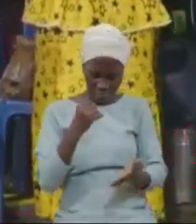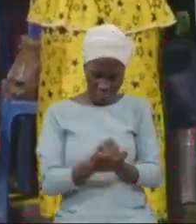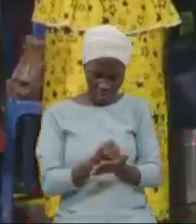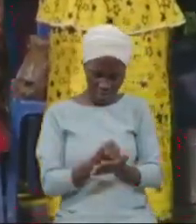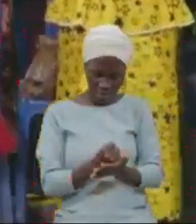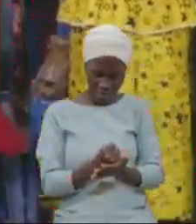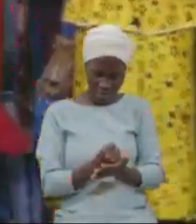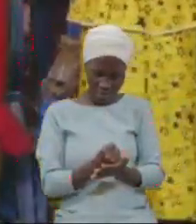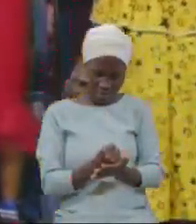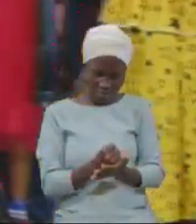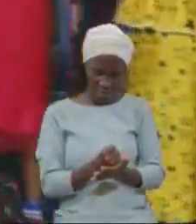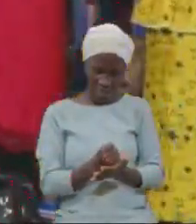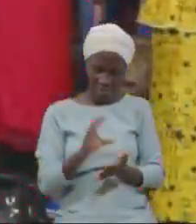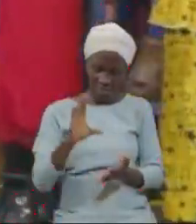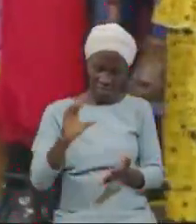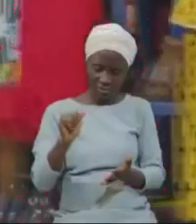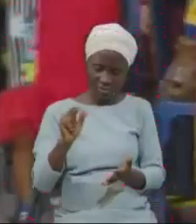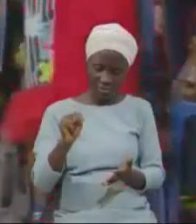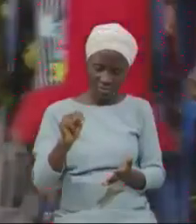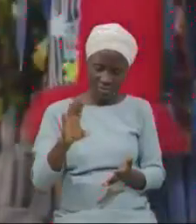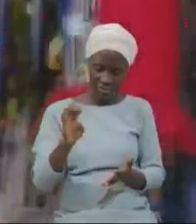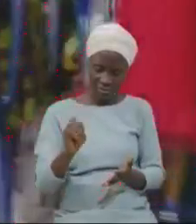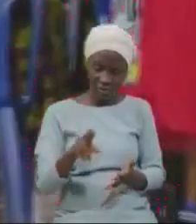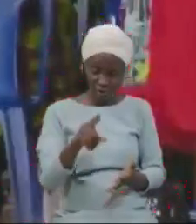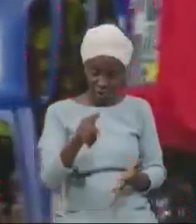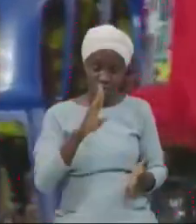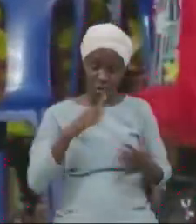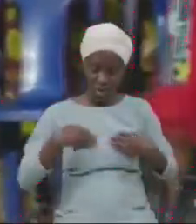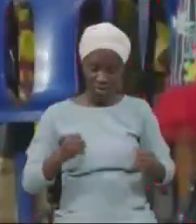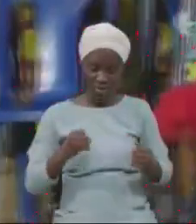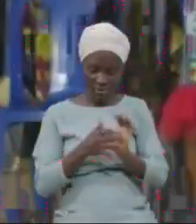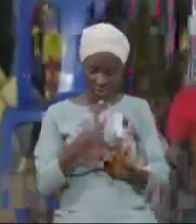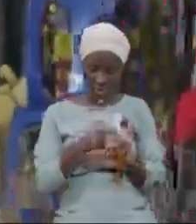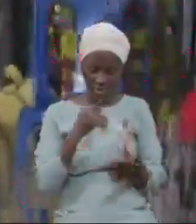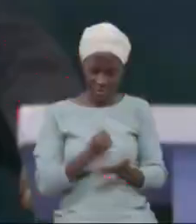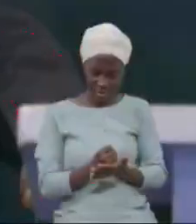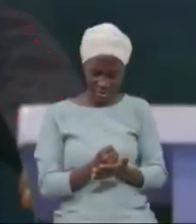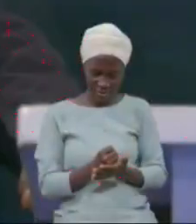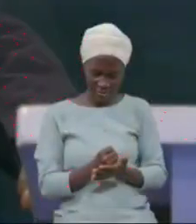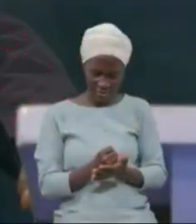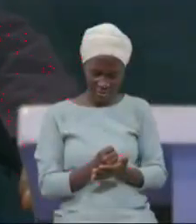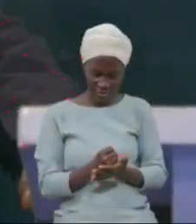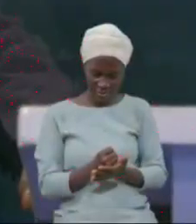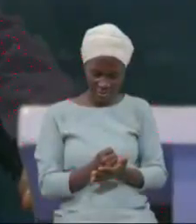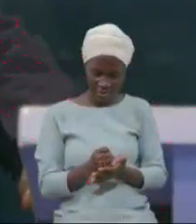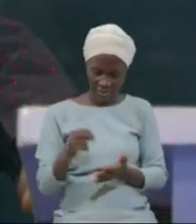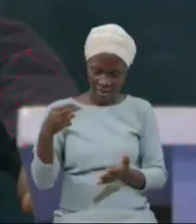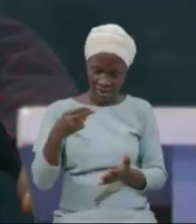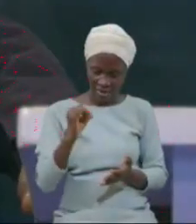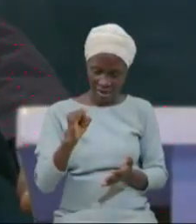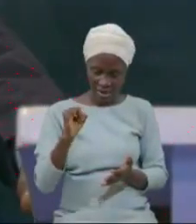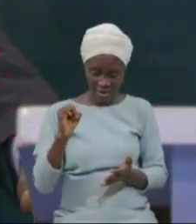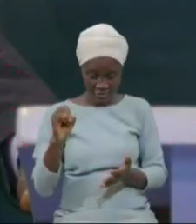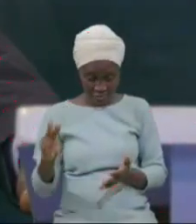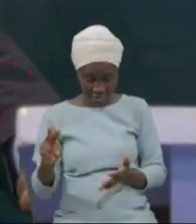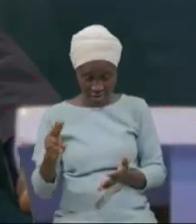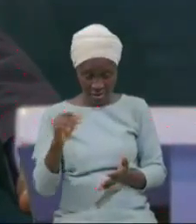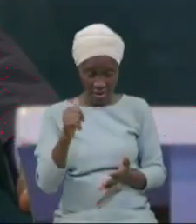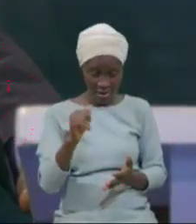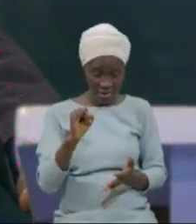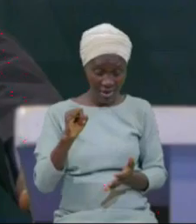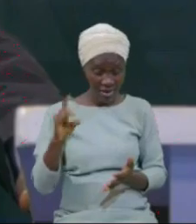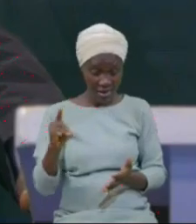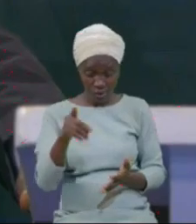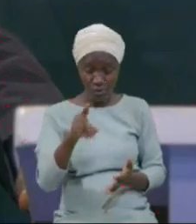Cancer, you are healed in Jesus' name. HIV AIDS, you are healed in Jesus'